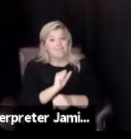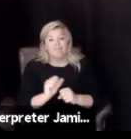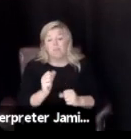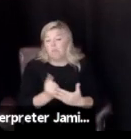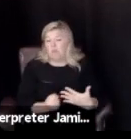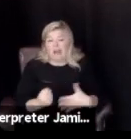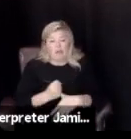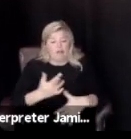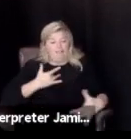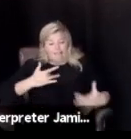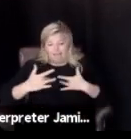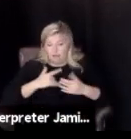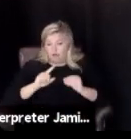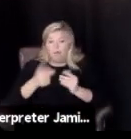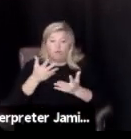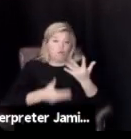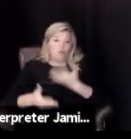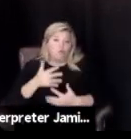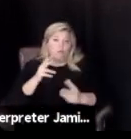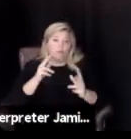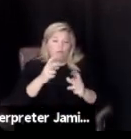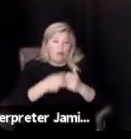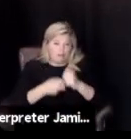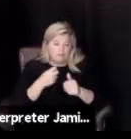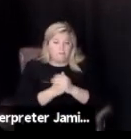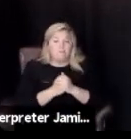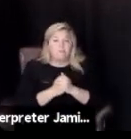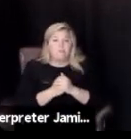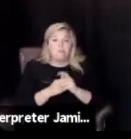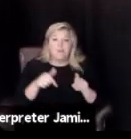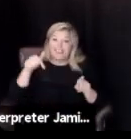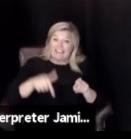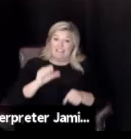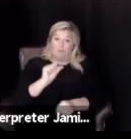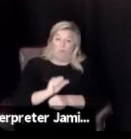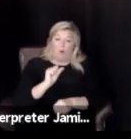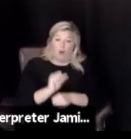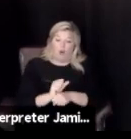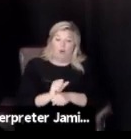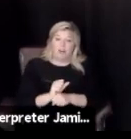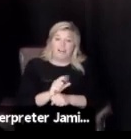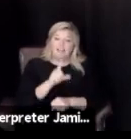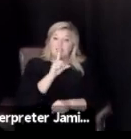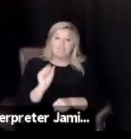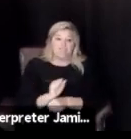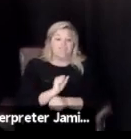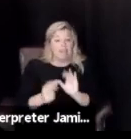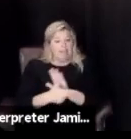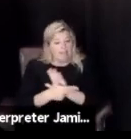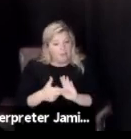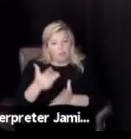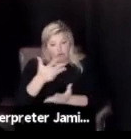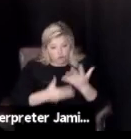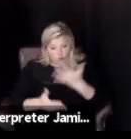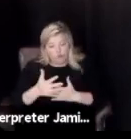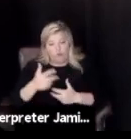social issues. And this, obviously, the work that we do is absolutely a social issue. It's about how 2